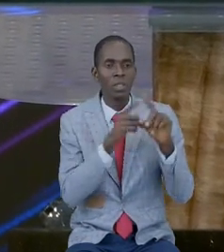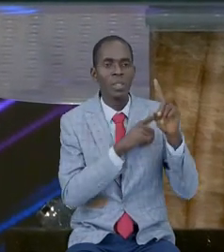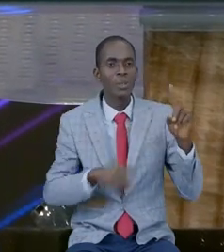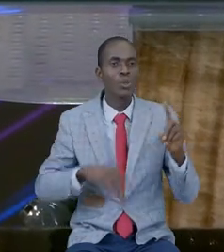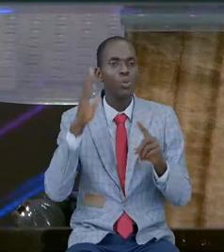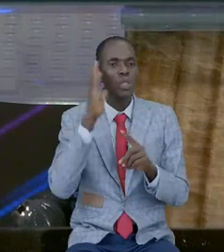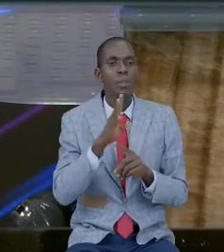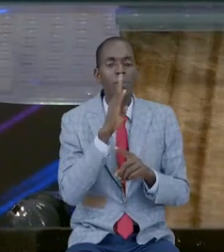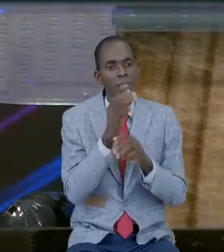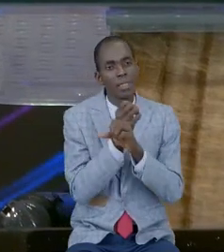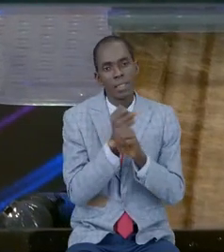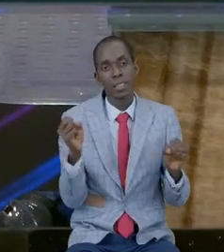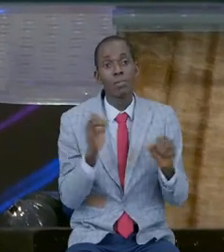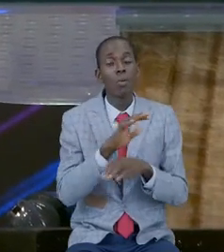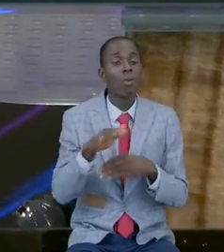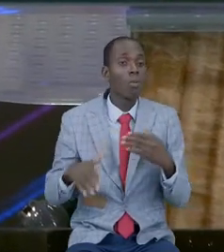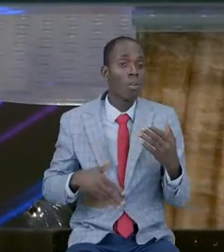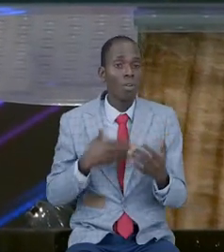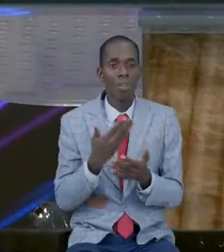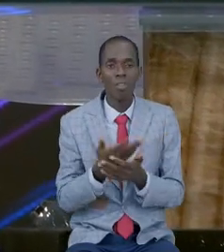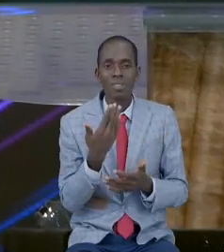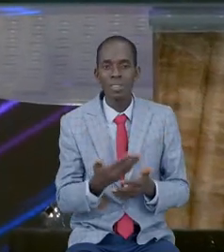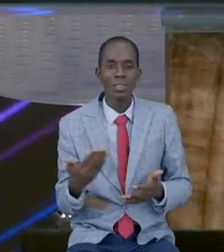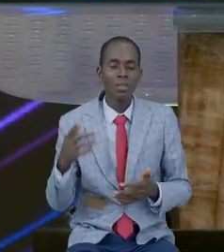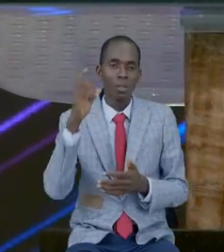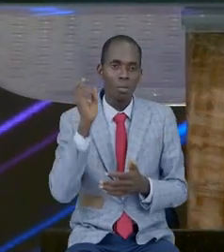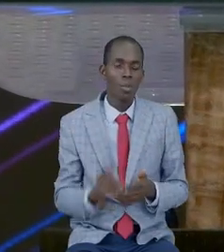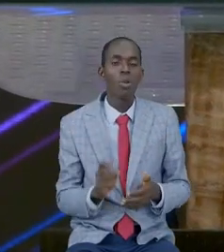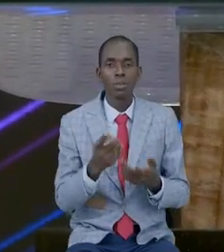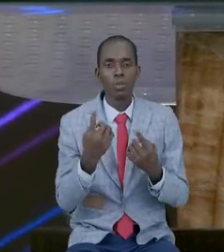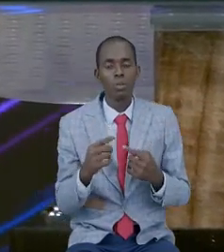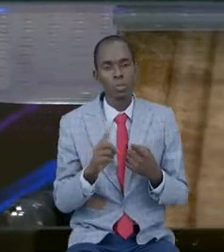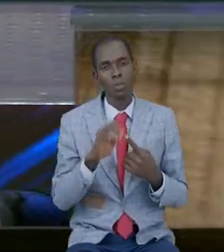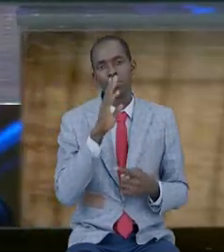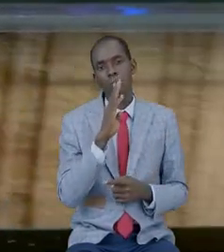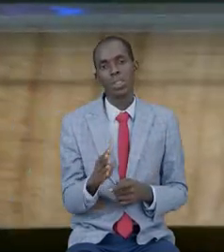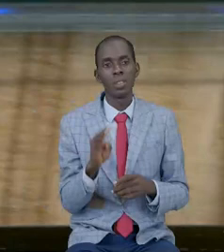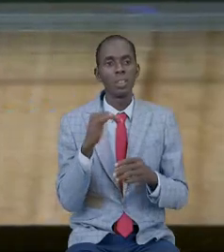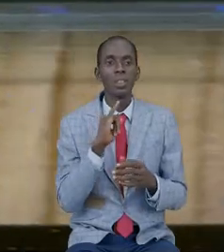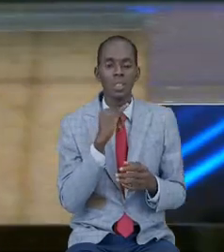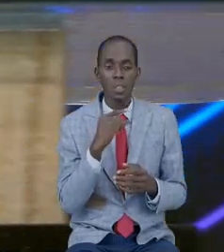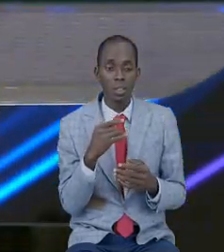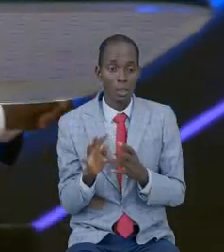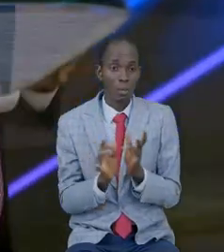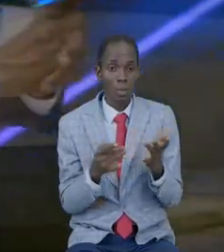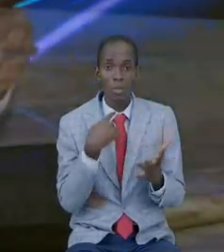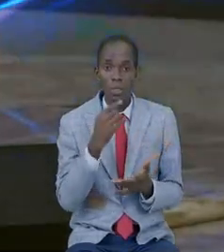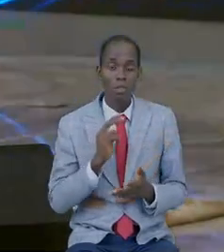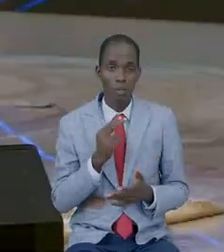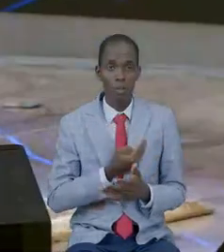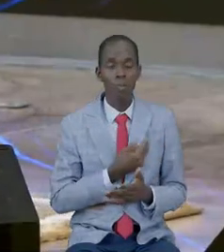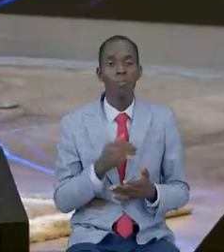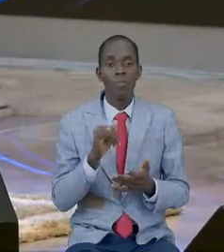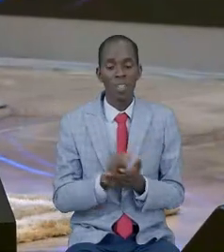saved all things must be fulfilled it told us accept your